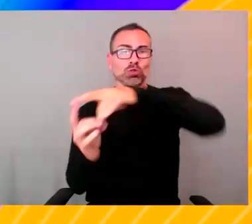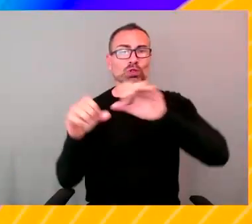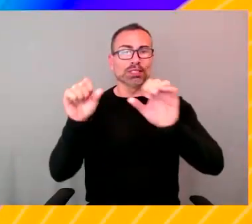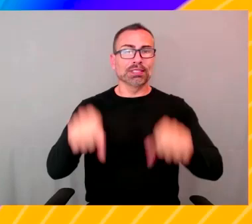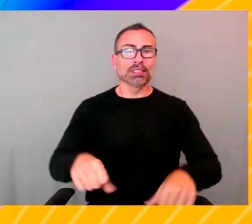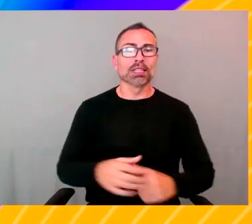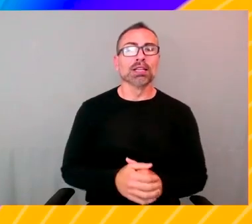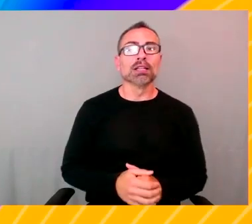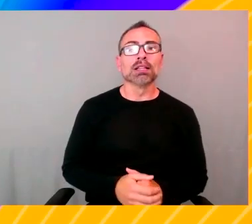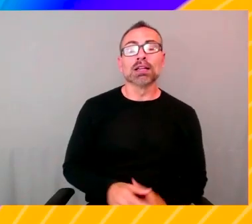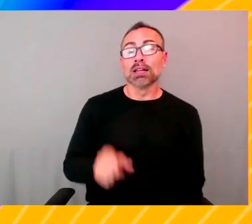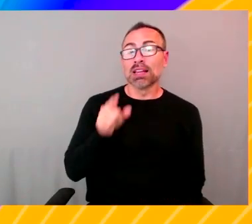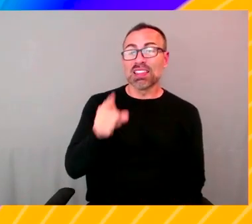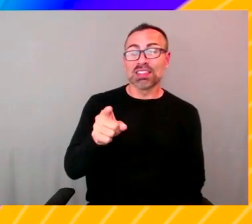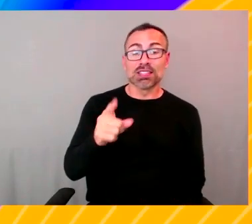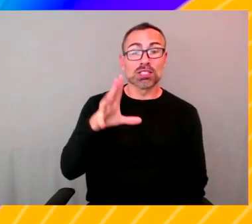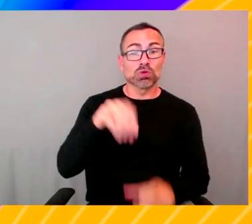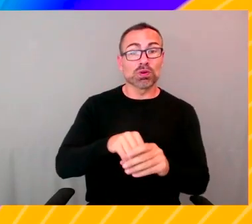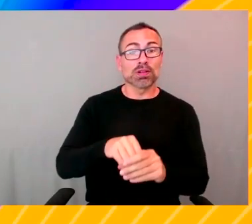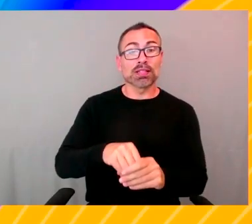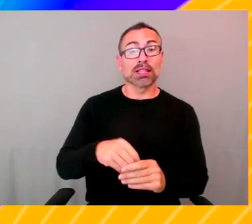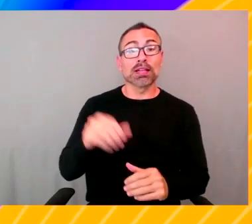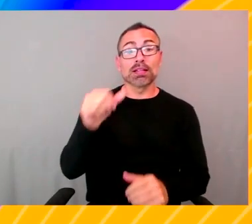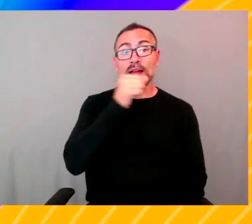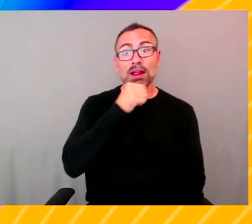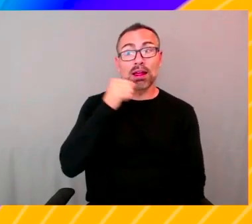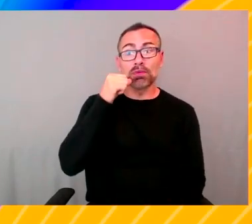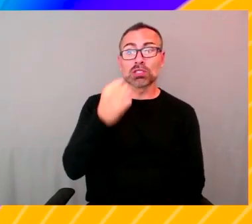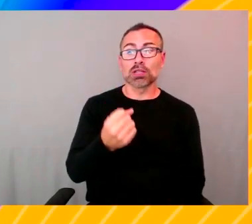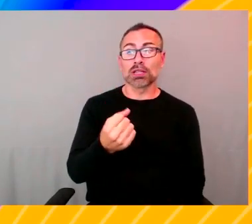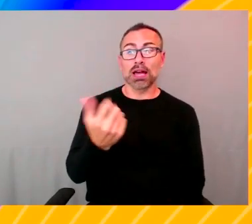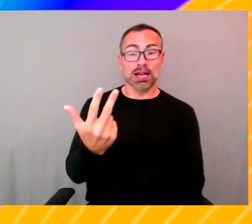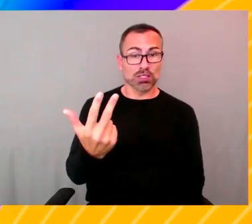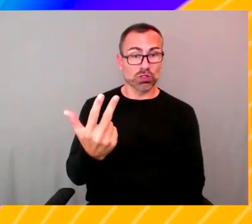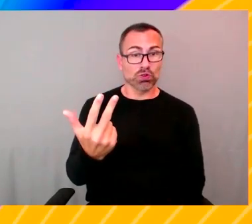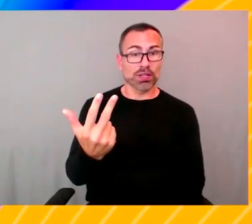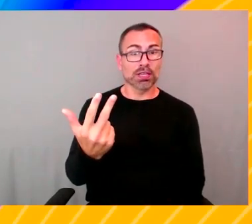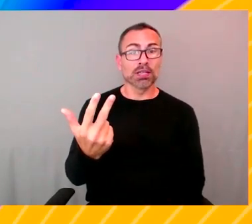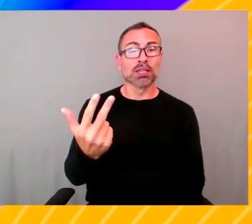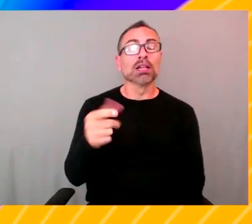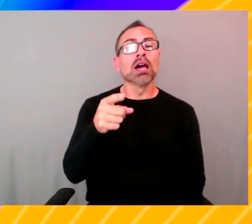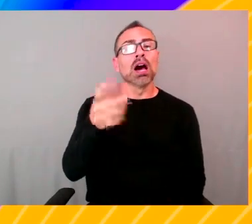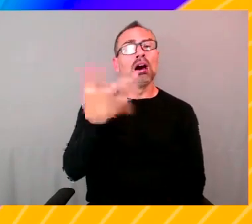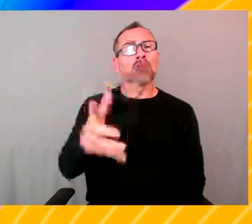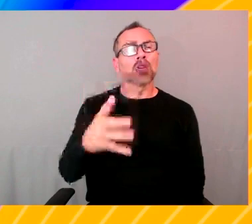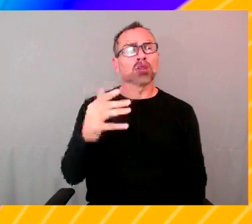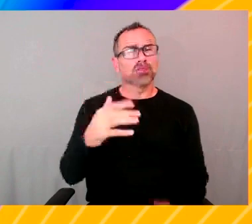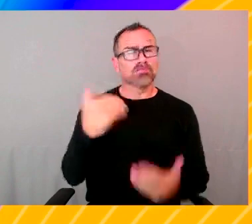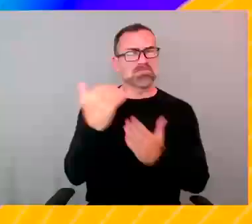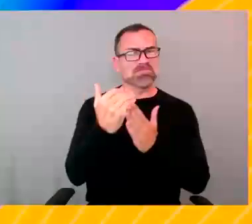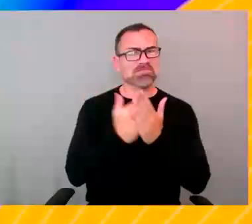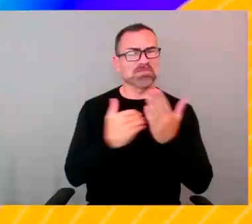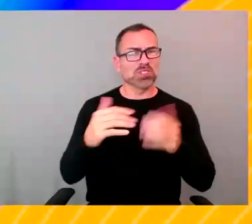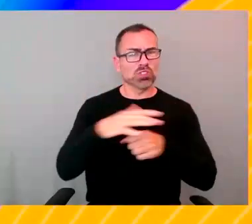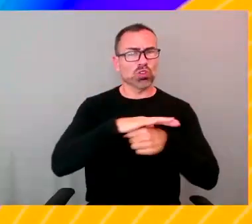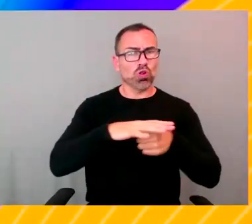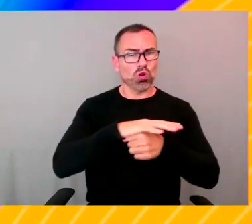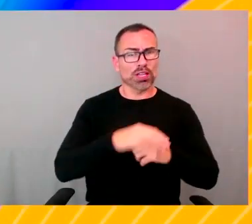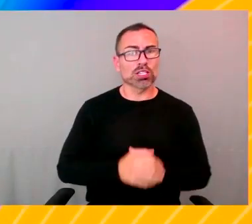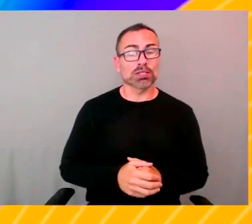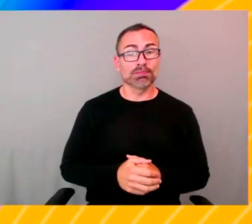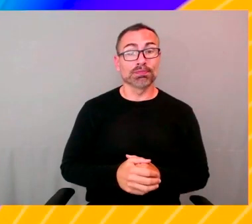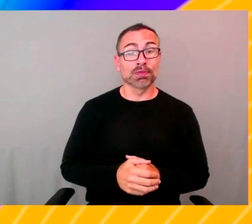in Amazon S3. And I've listed where the location of it, and then we automatically infer the schema for you.